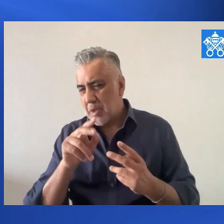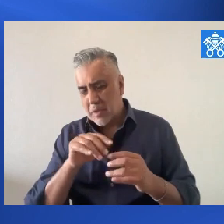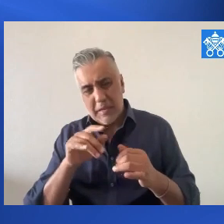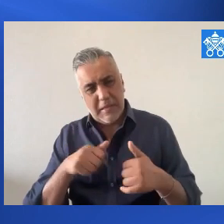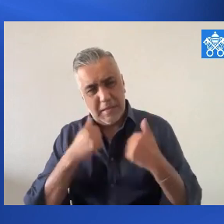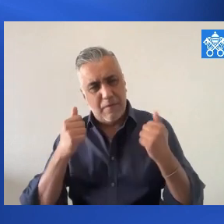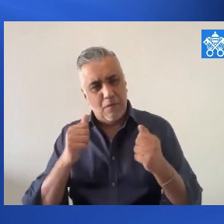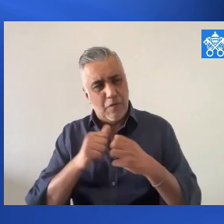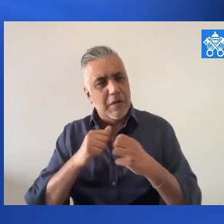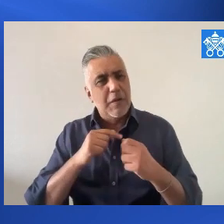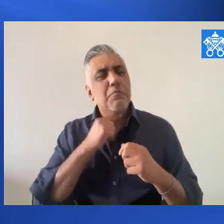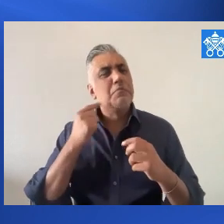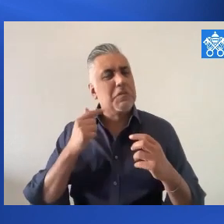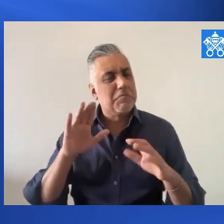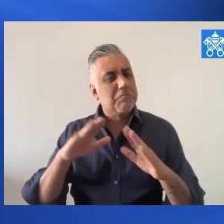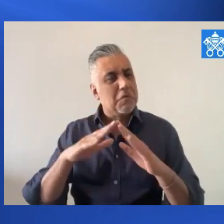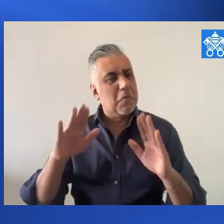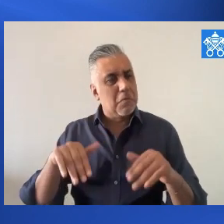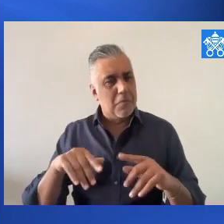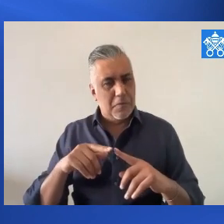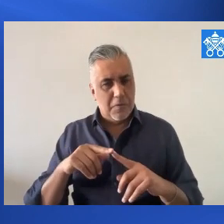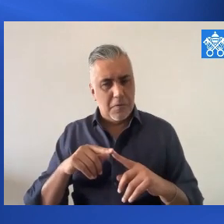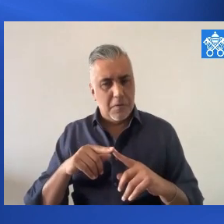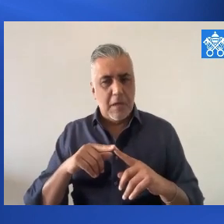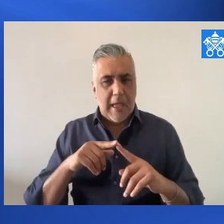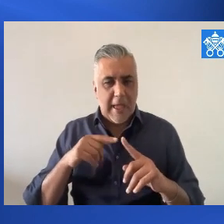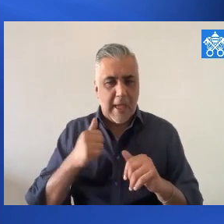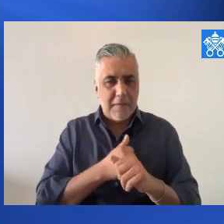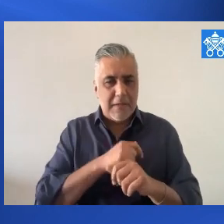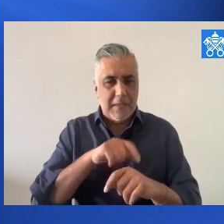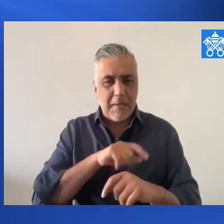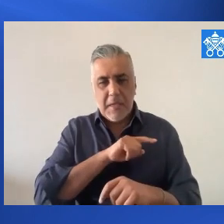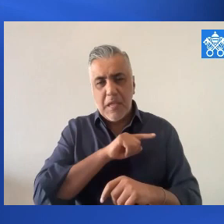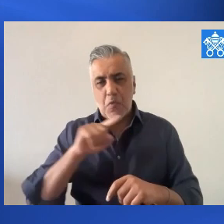the doormaster of a place where priests stay.